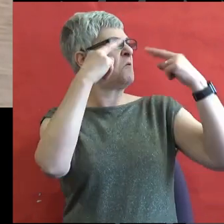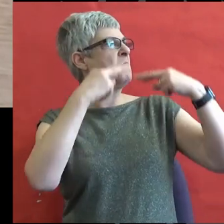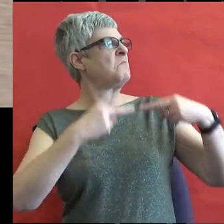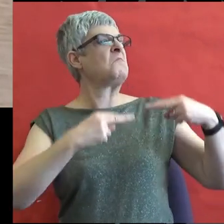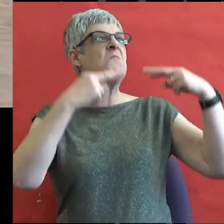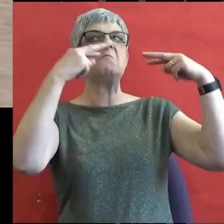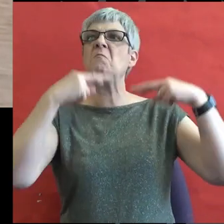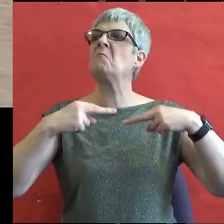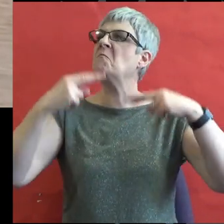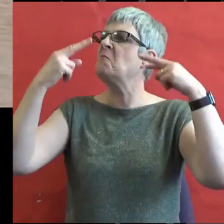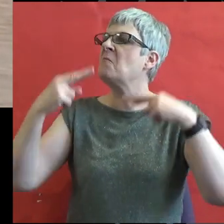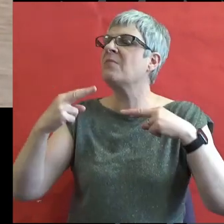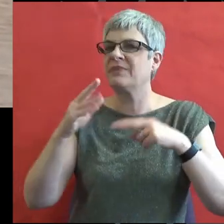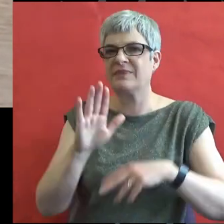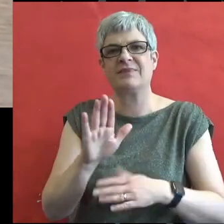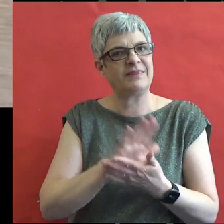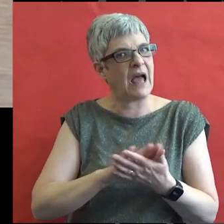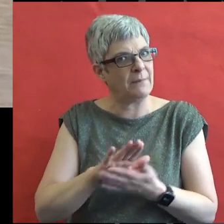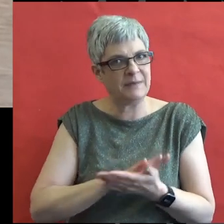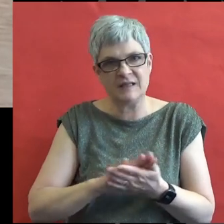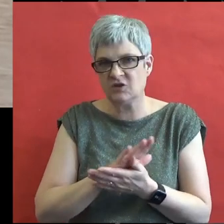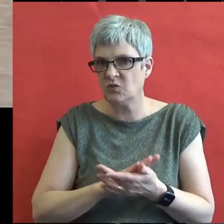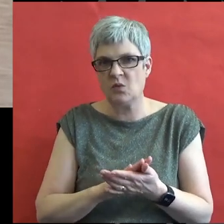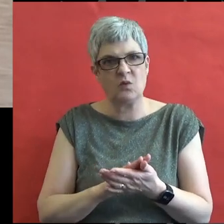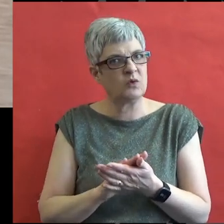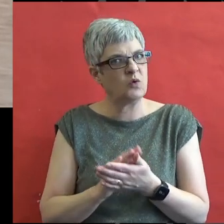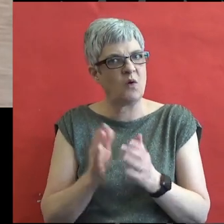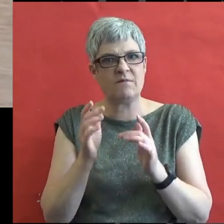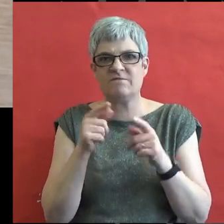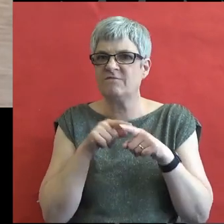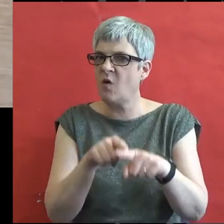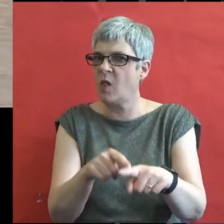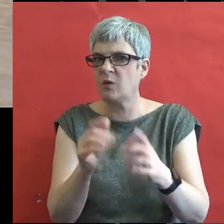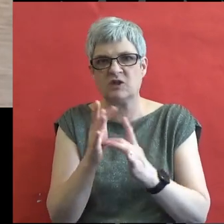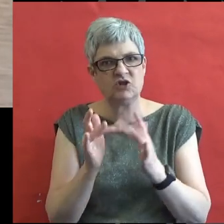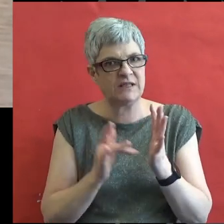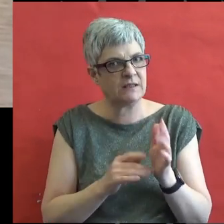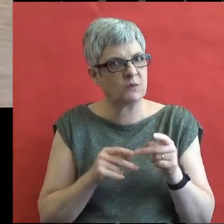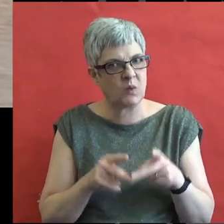see, then we're not following the way of Jesus.